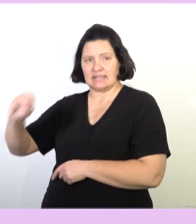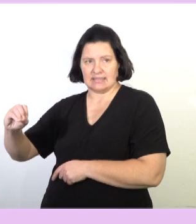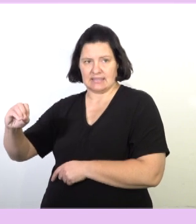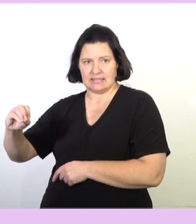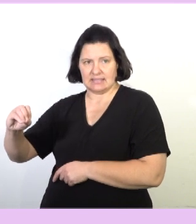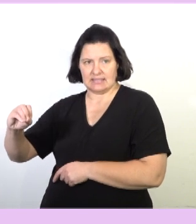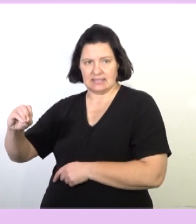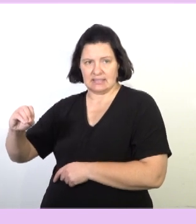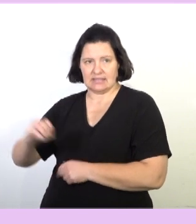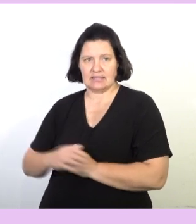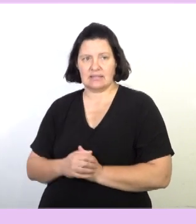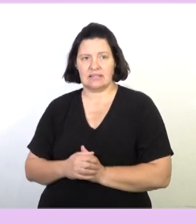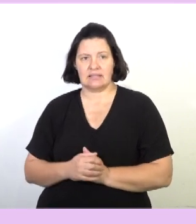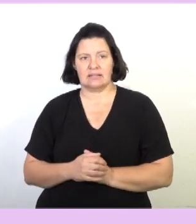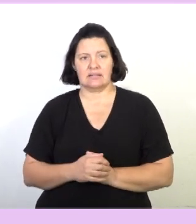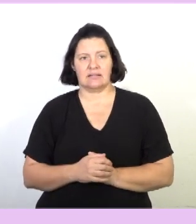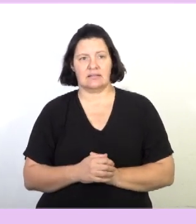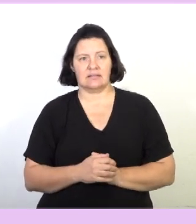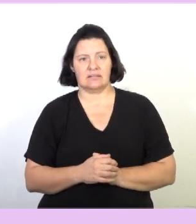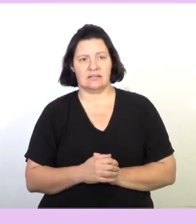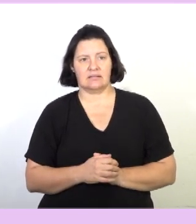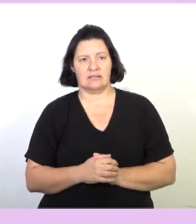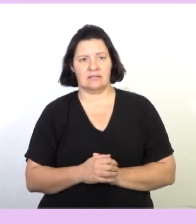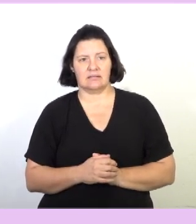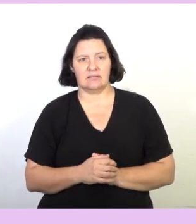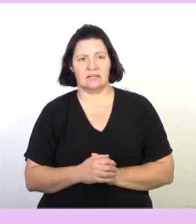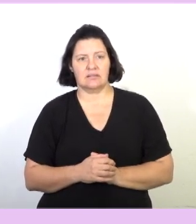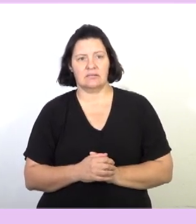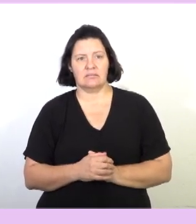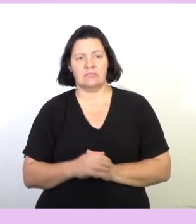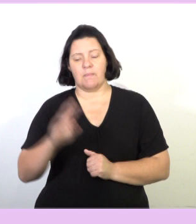700 times 1, it will give us 700